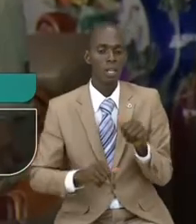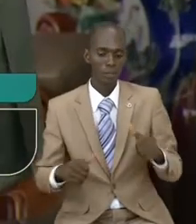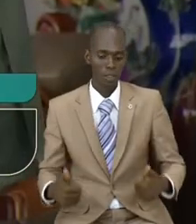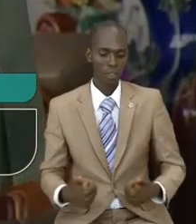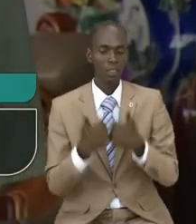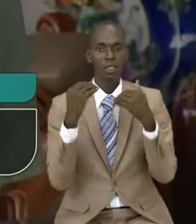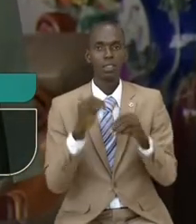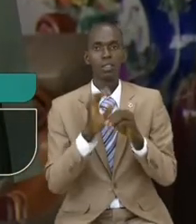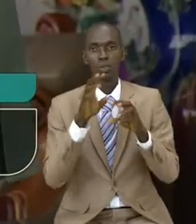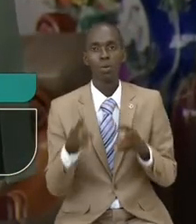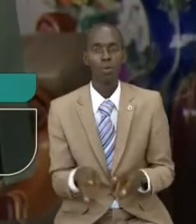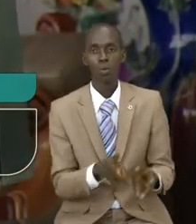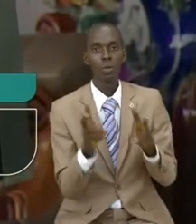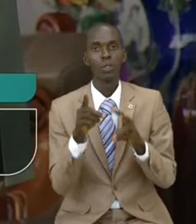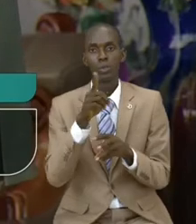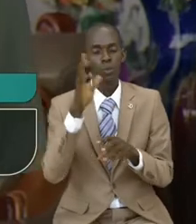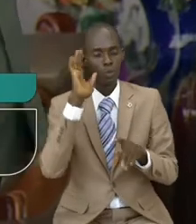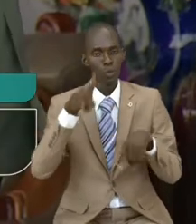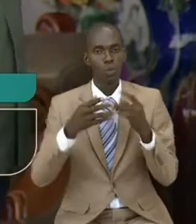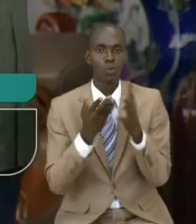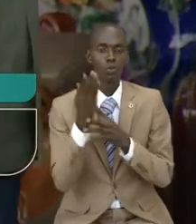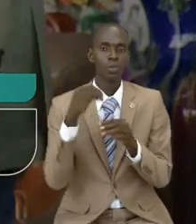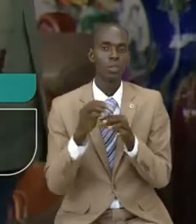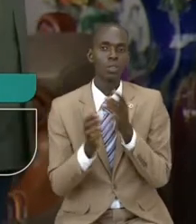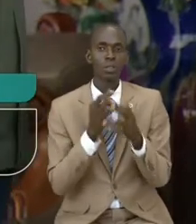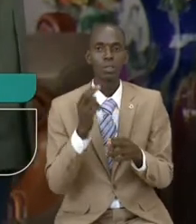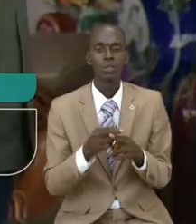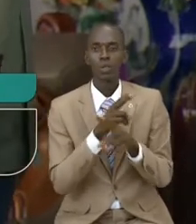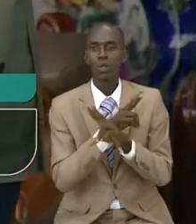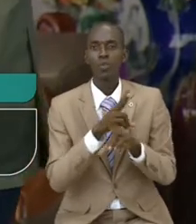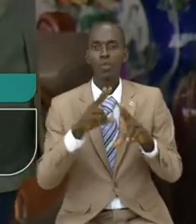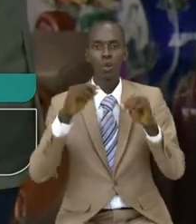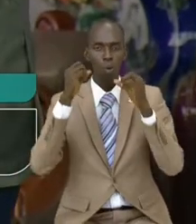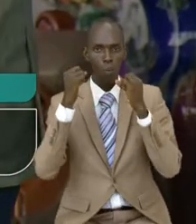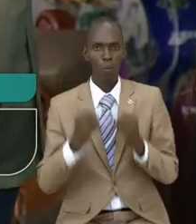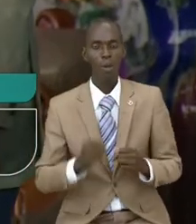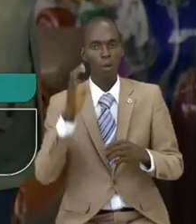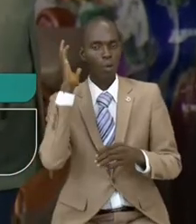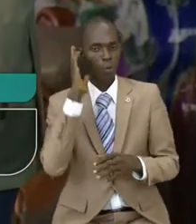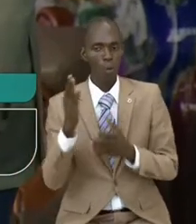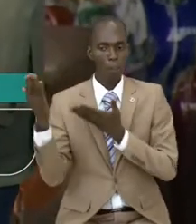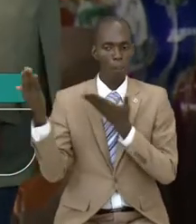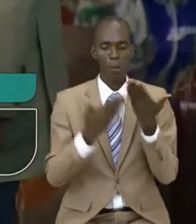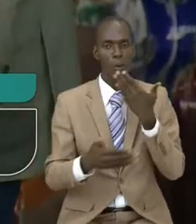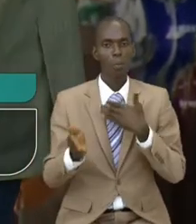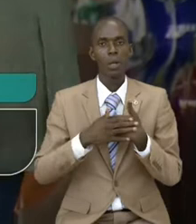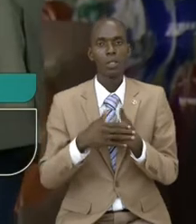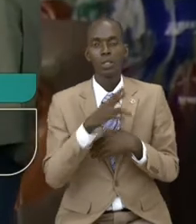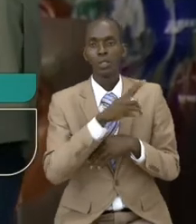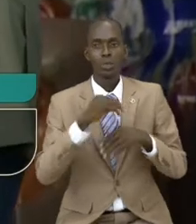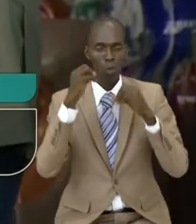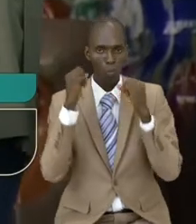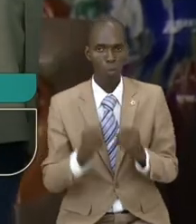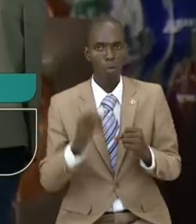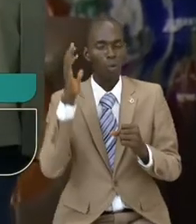way. You will go through. No power will beat you back. No power